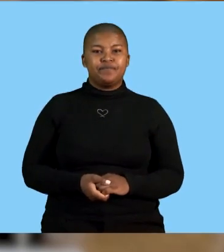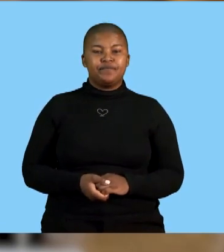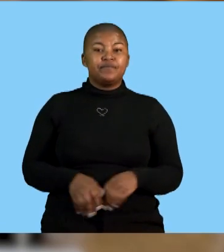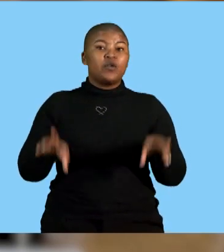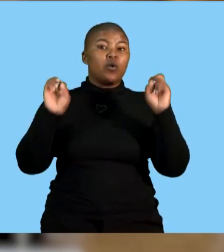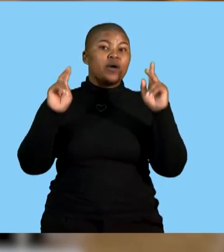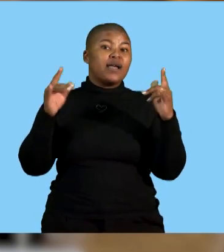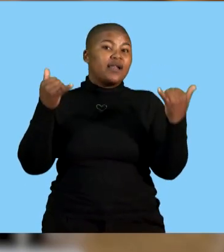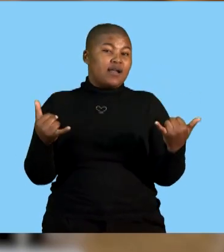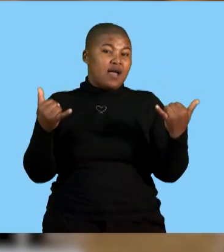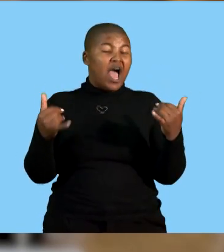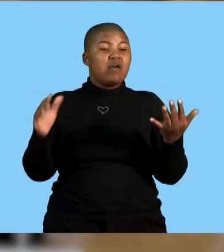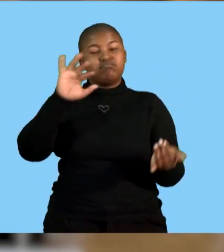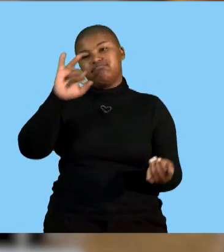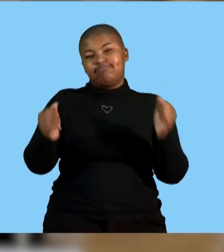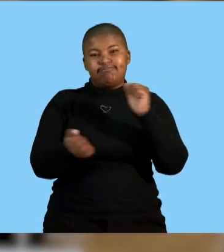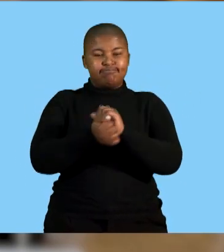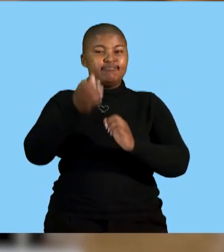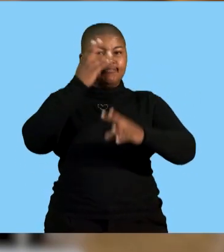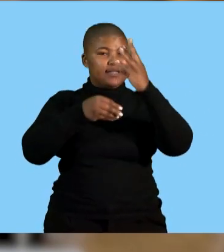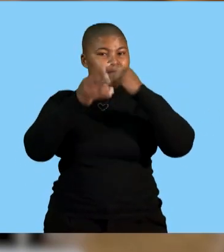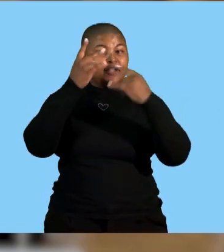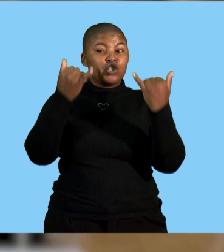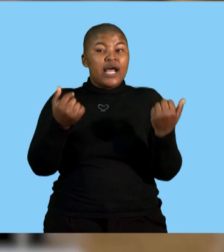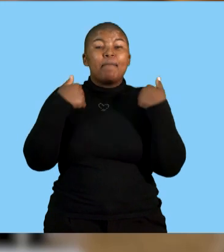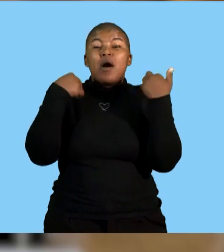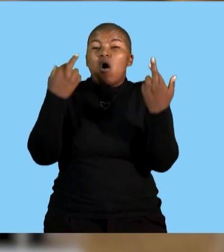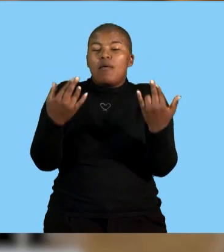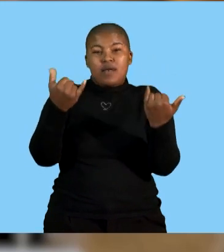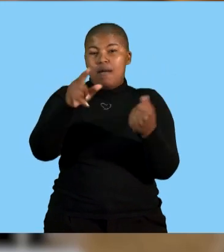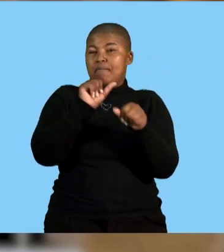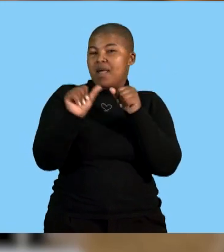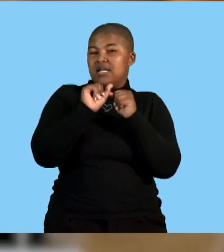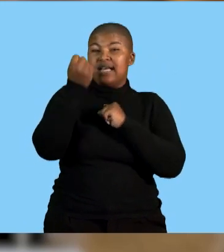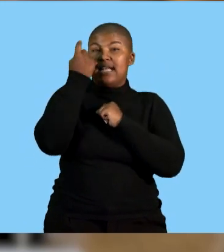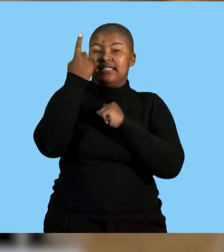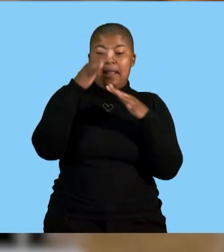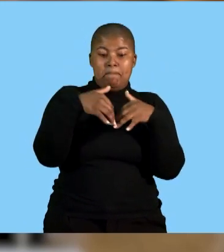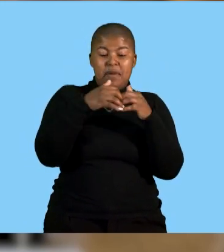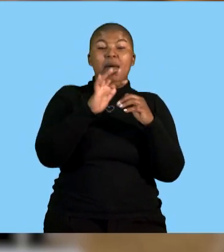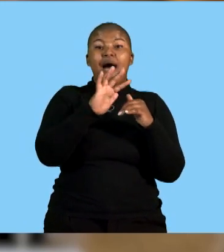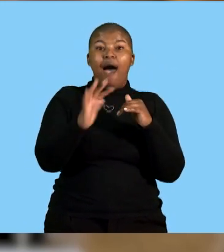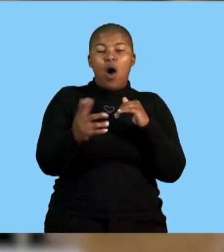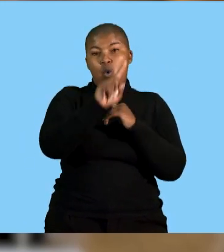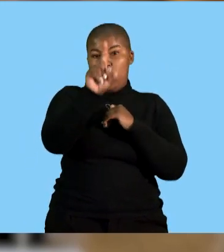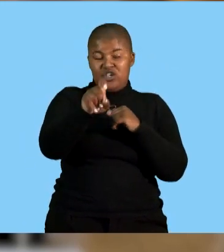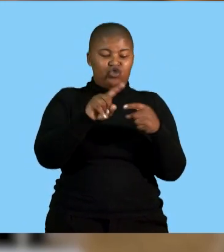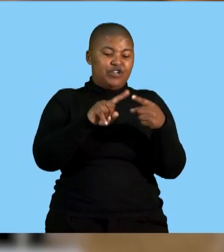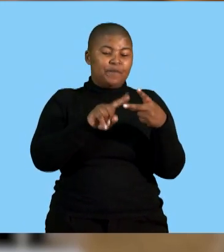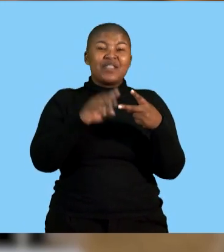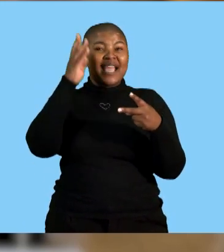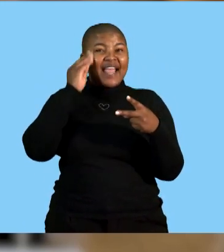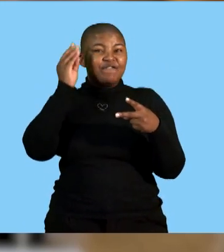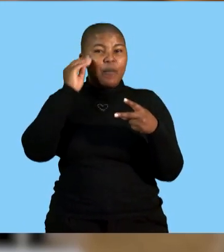Right, we have come to the end of our lesson for today. I hope you now understand better how to develop a question and sort